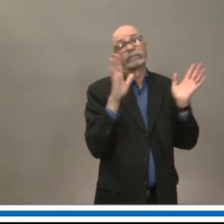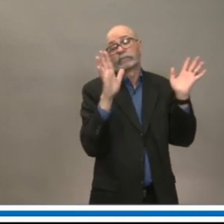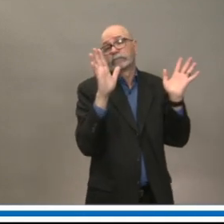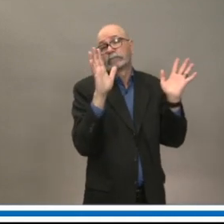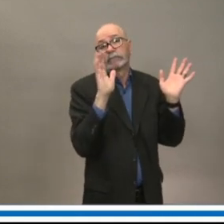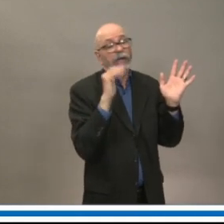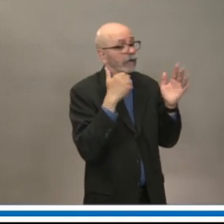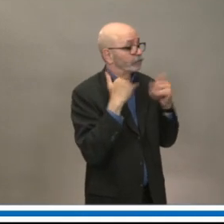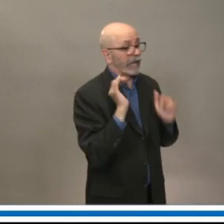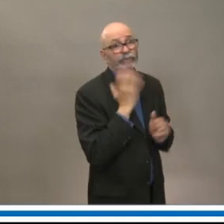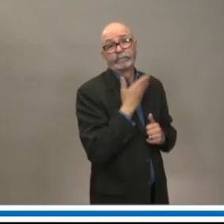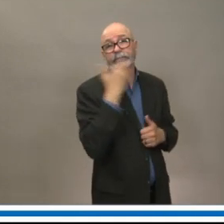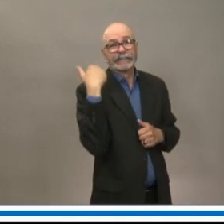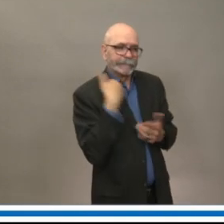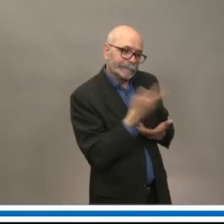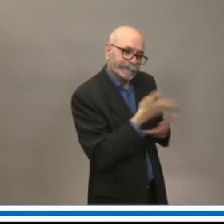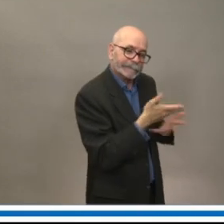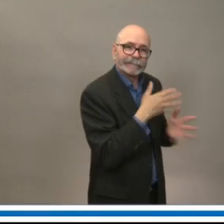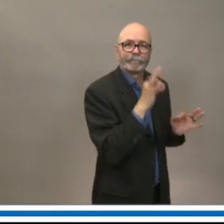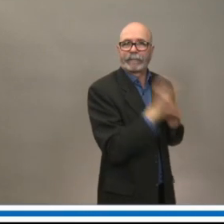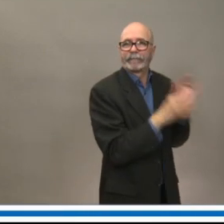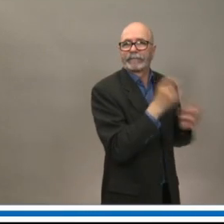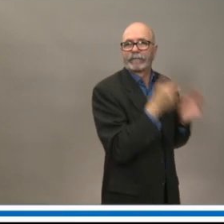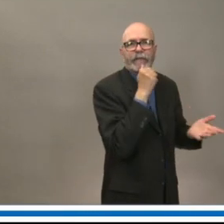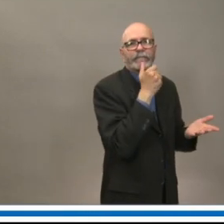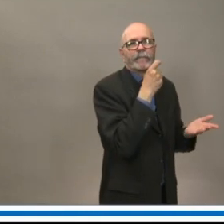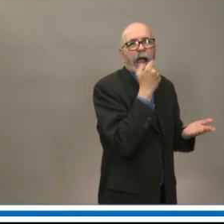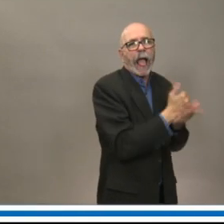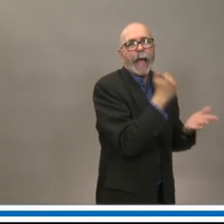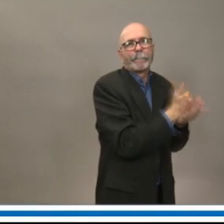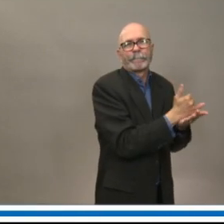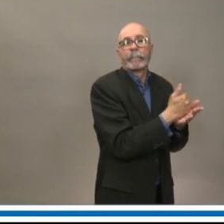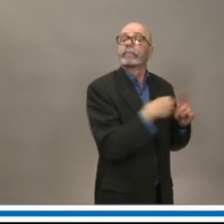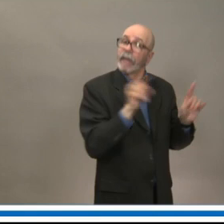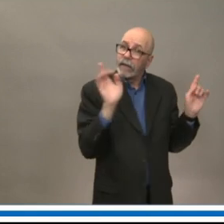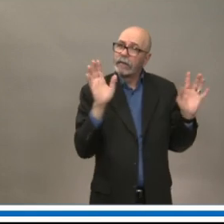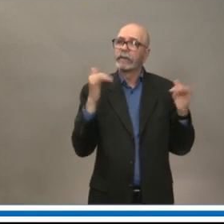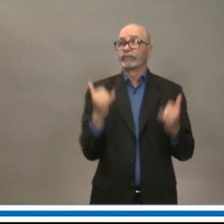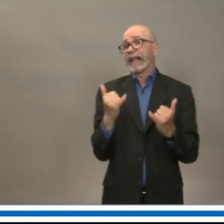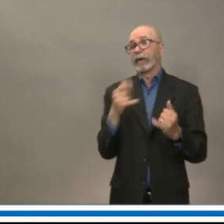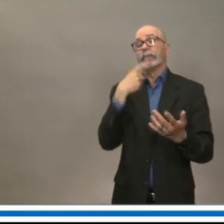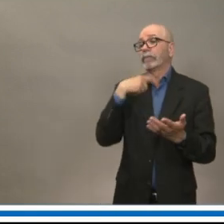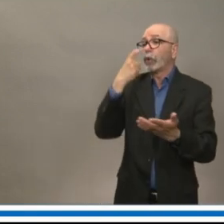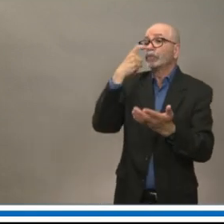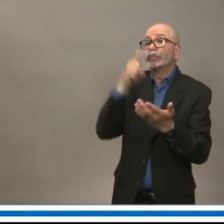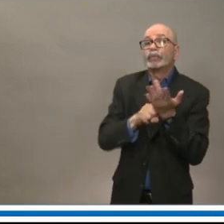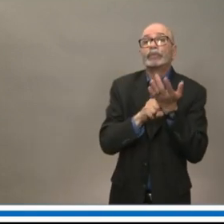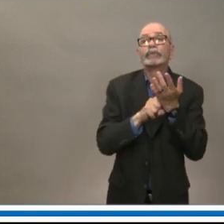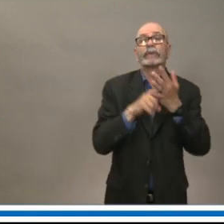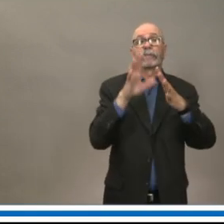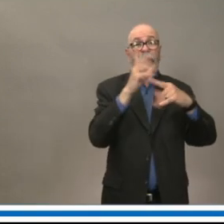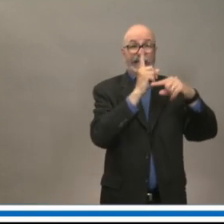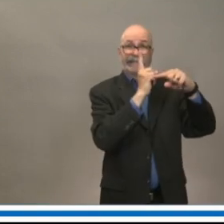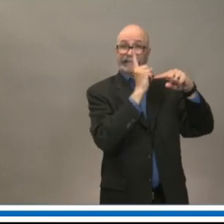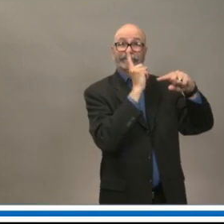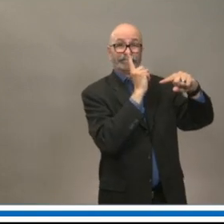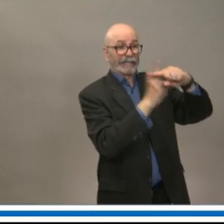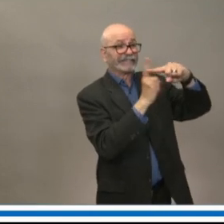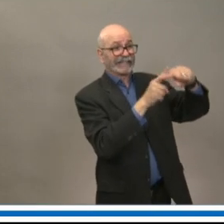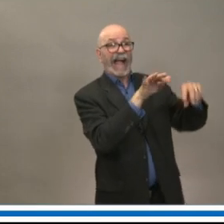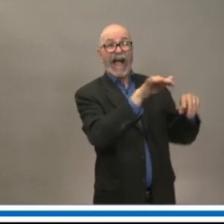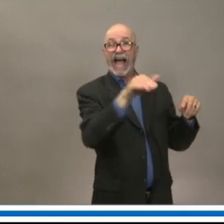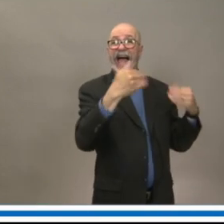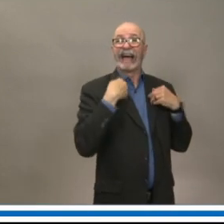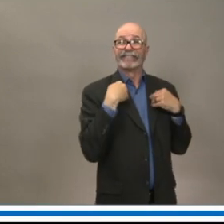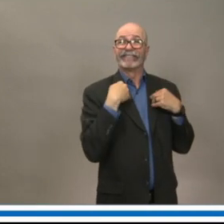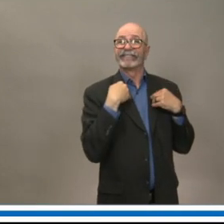But it's interesting to see how what's playing out is lots of people getting positive, but actually not getting significant disease, and that's